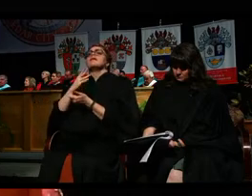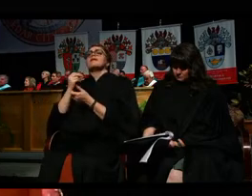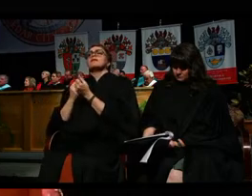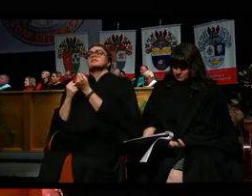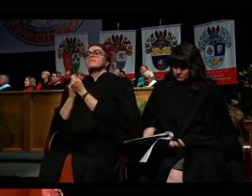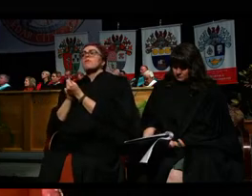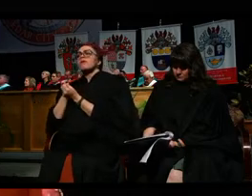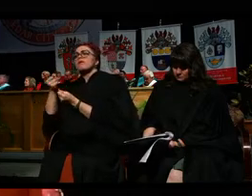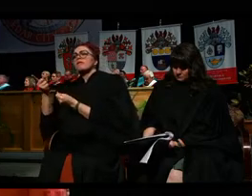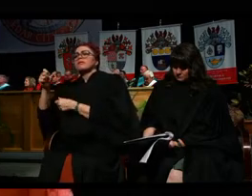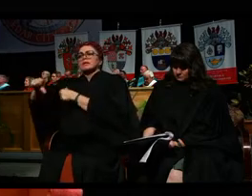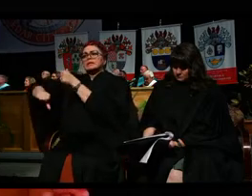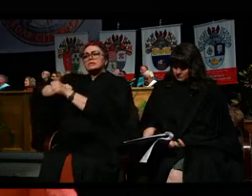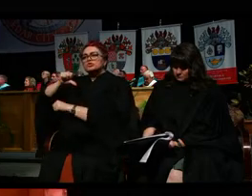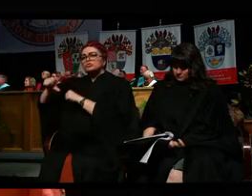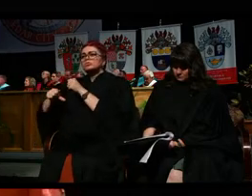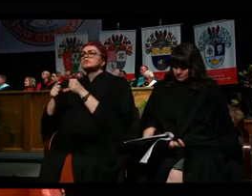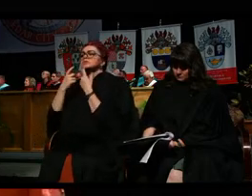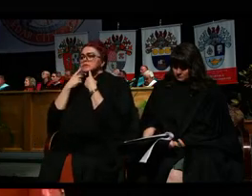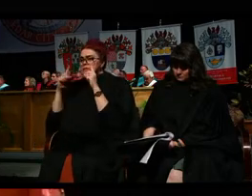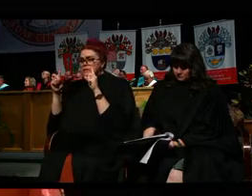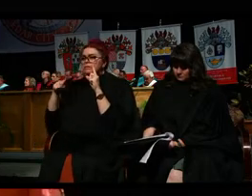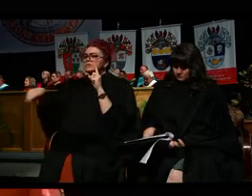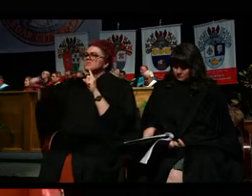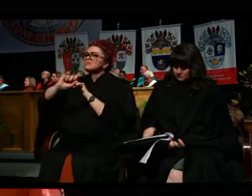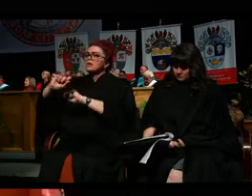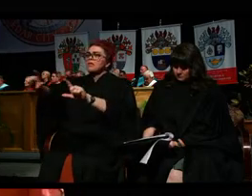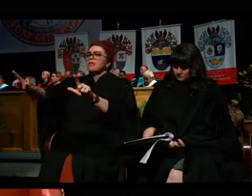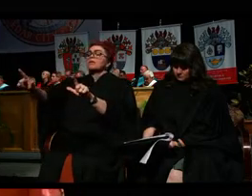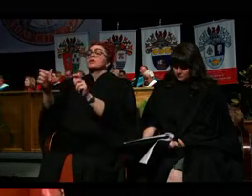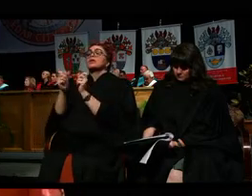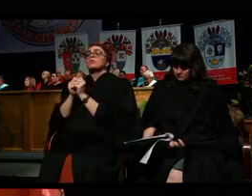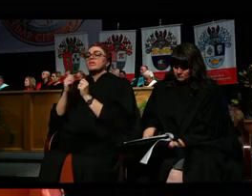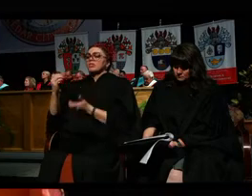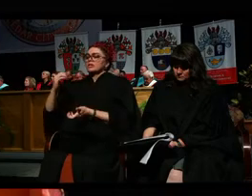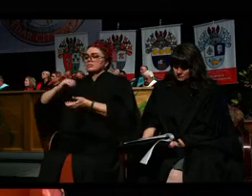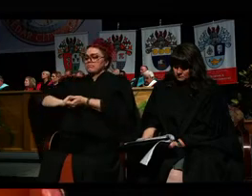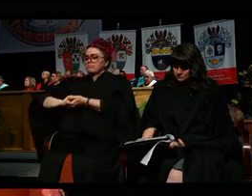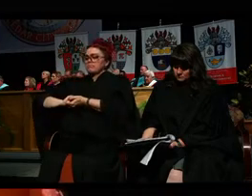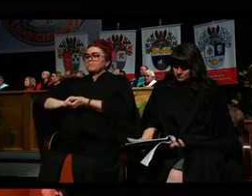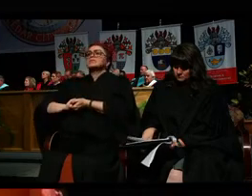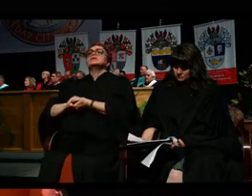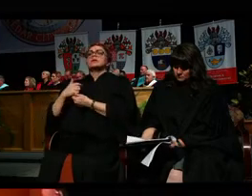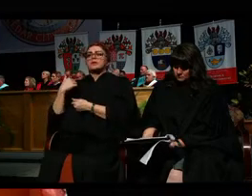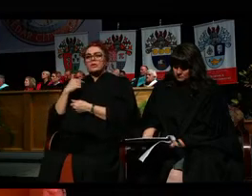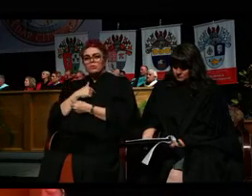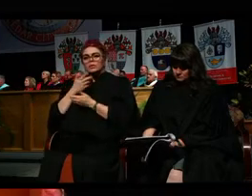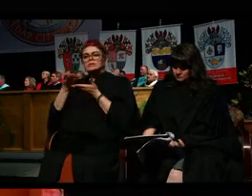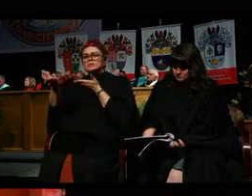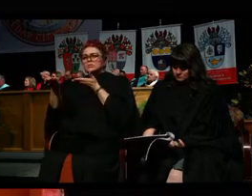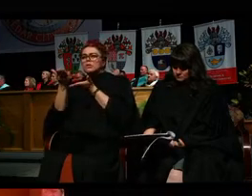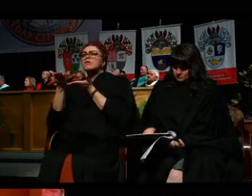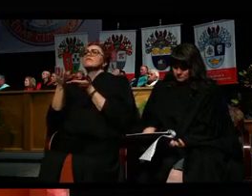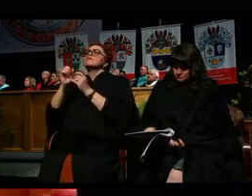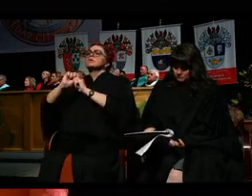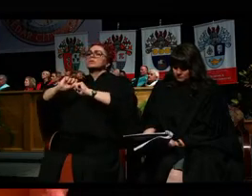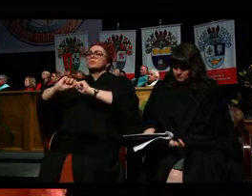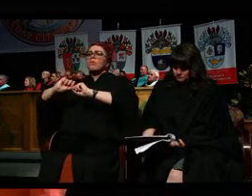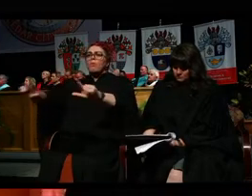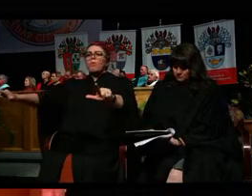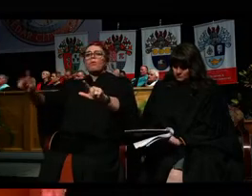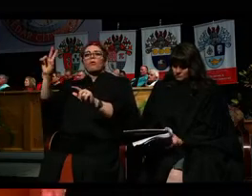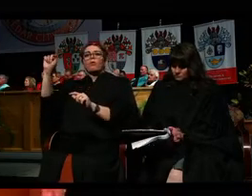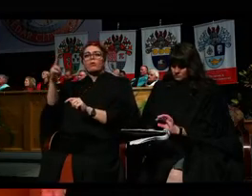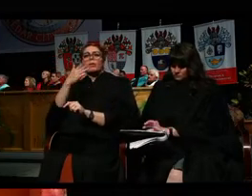successes. With this alliance, we can better serve all of Utah and improve the lives of